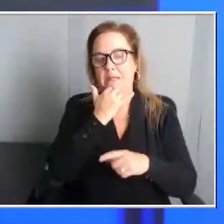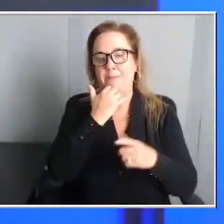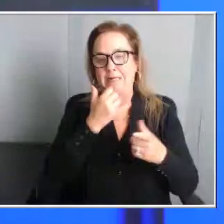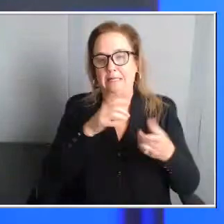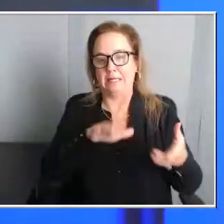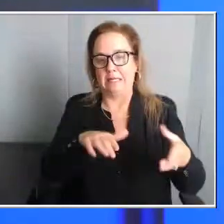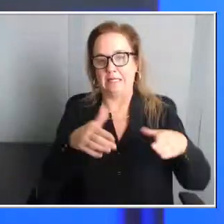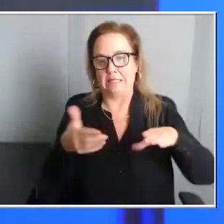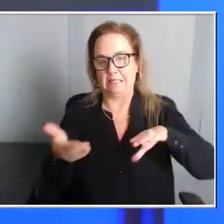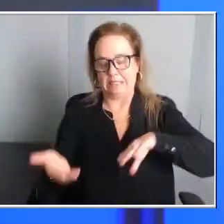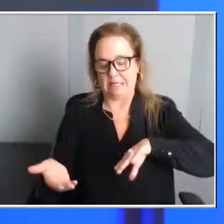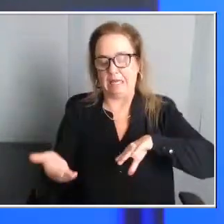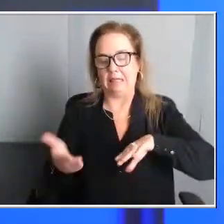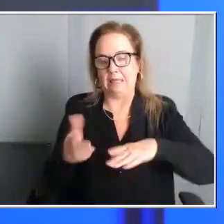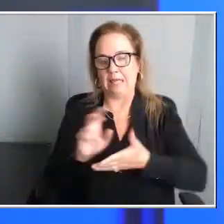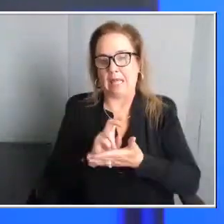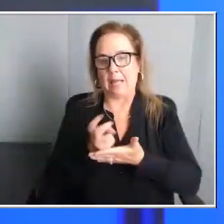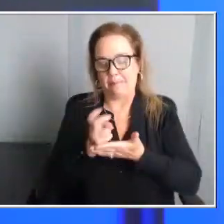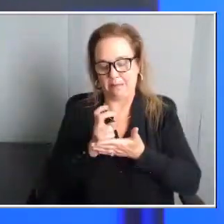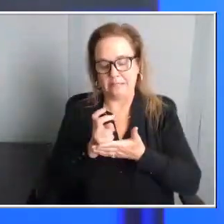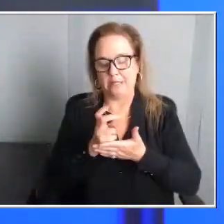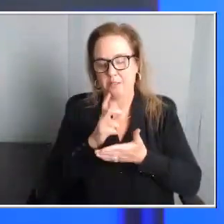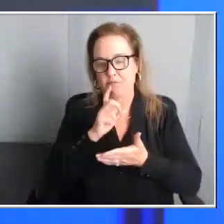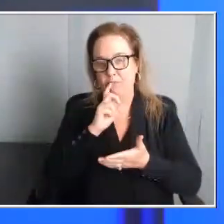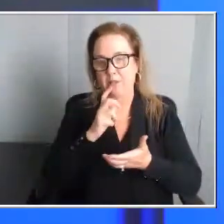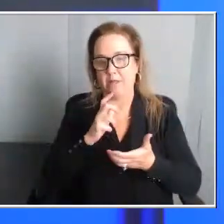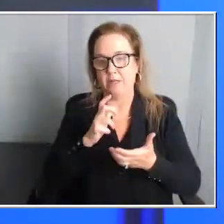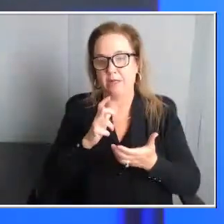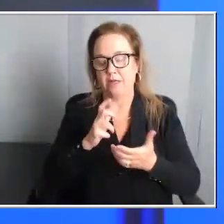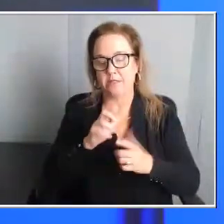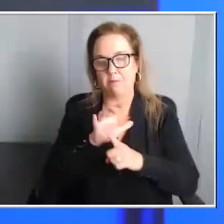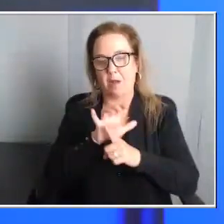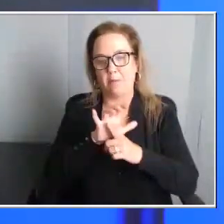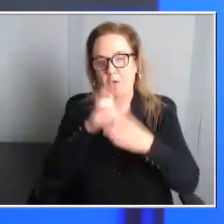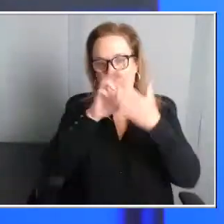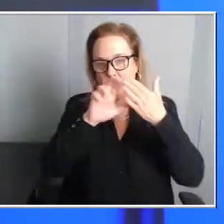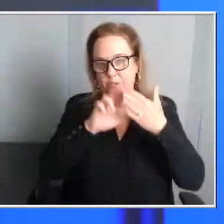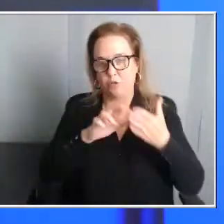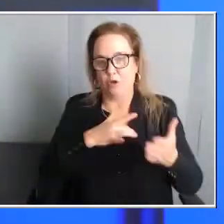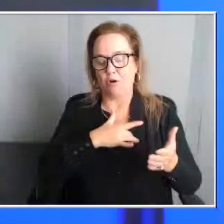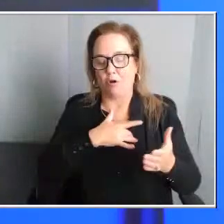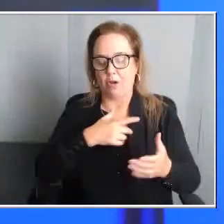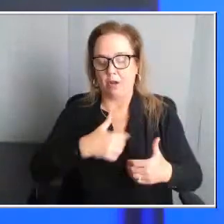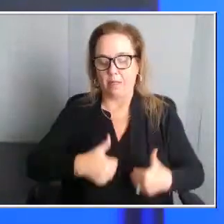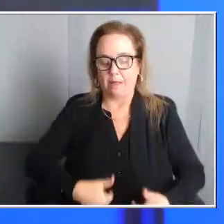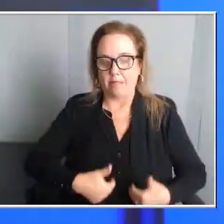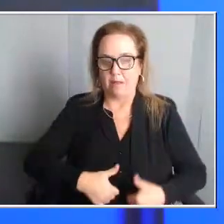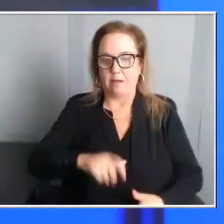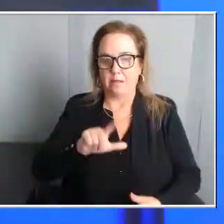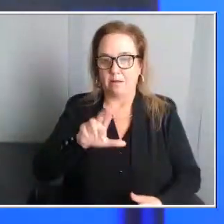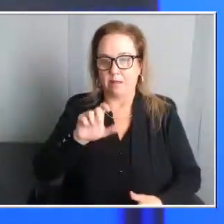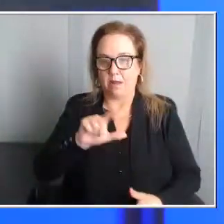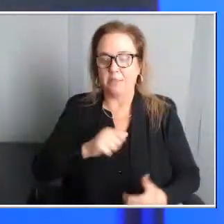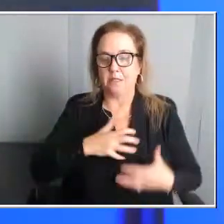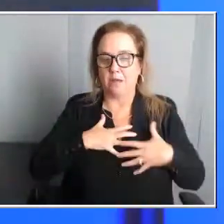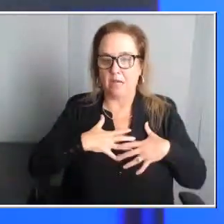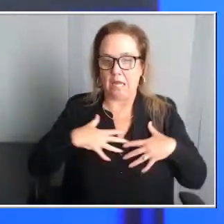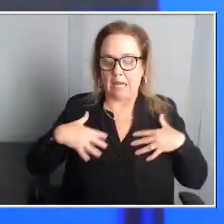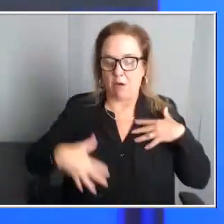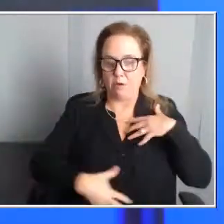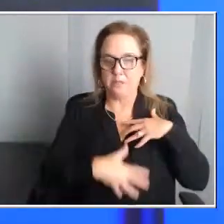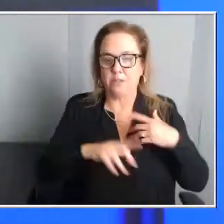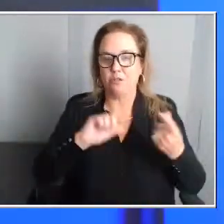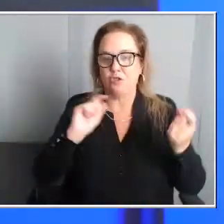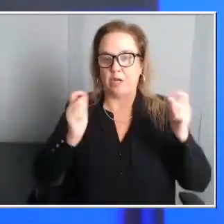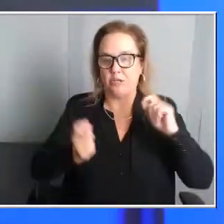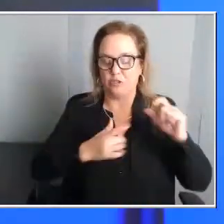area of research right now, and we find that it's cardiopulmonary, how the lungs and your breathing and oxygen are altered, and how your